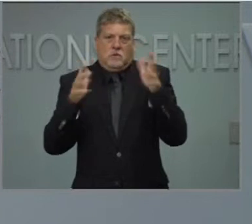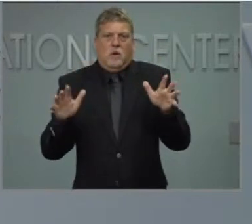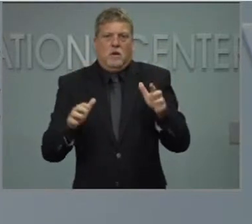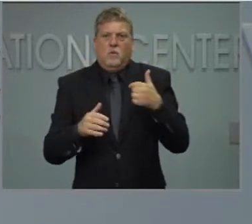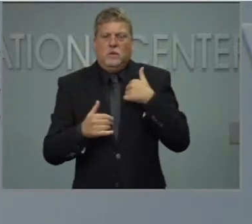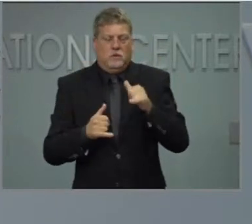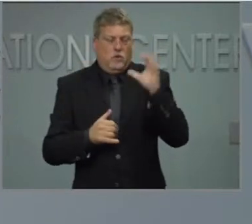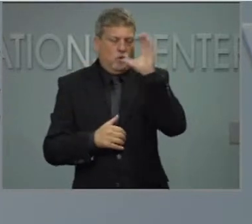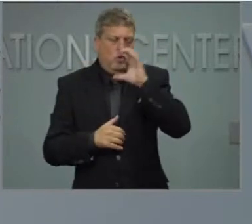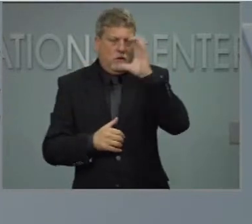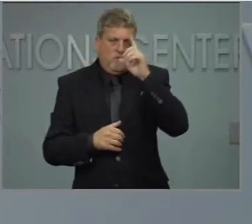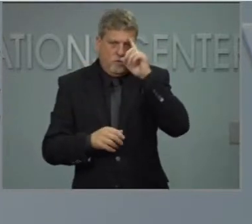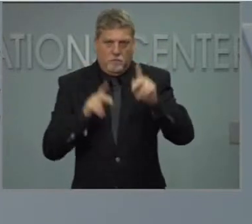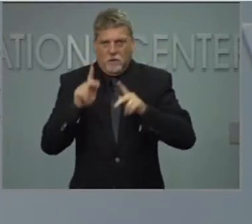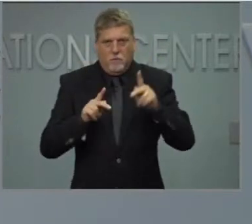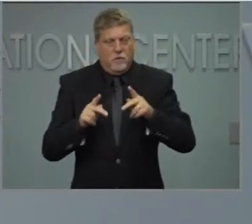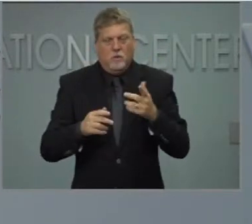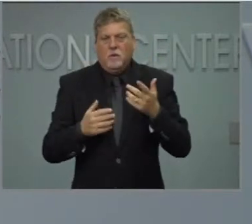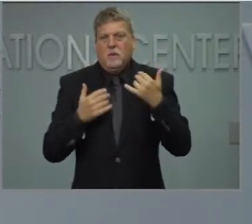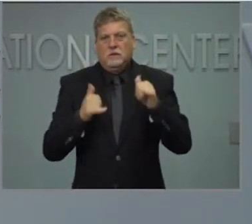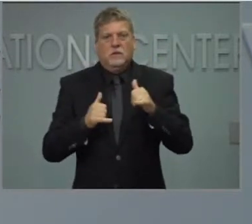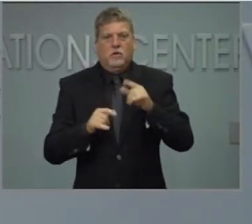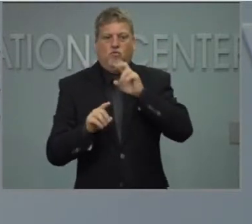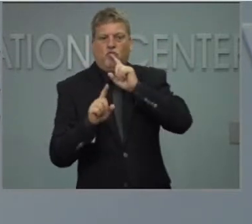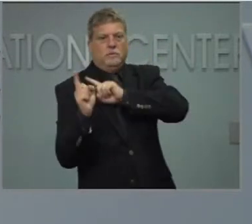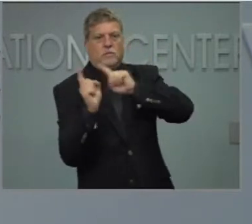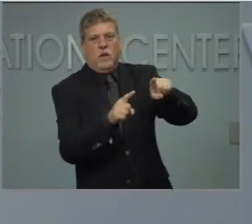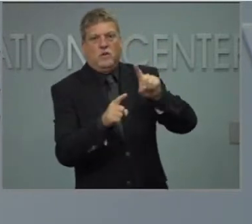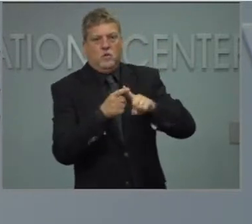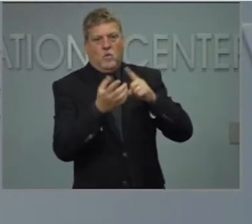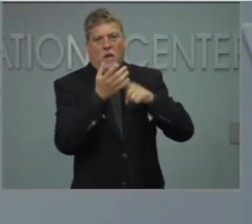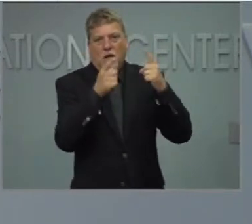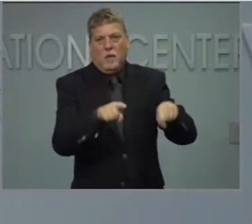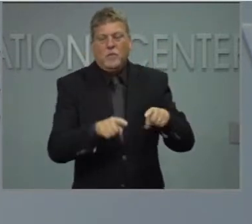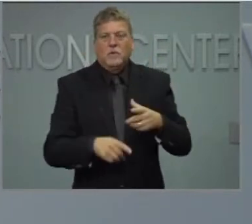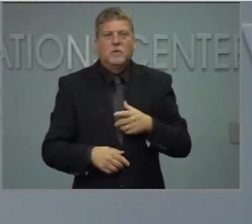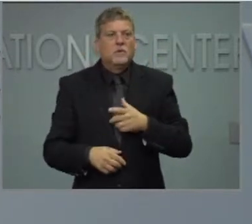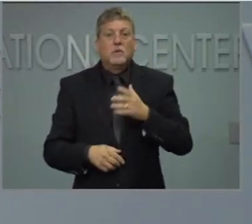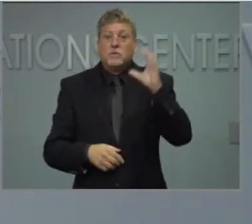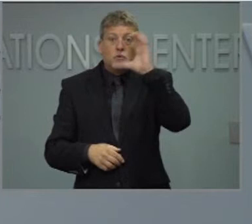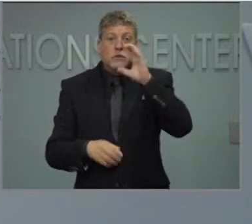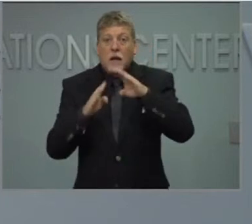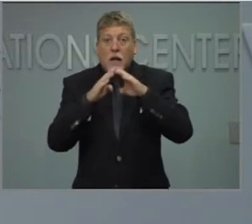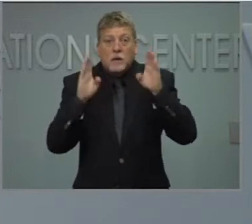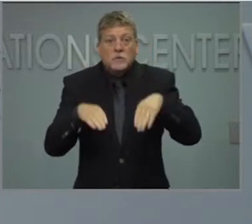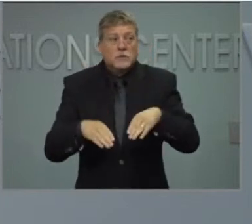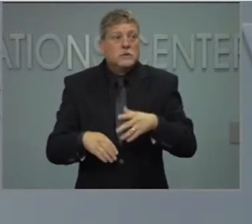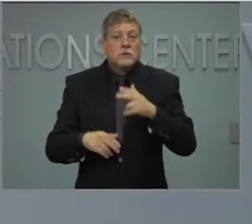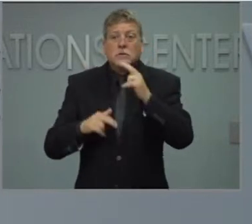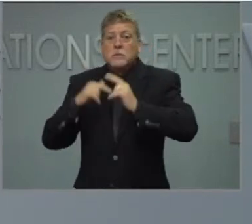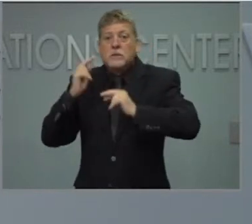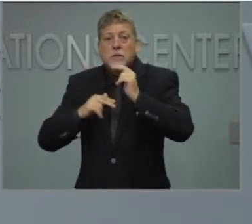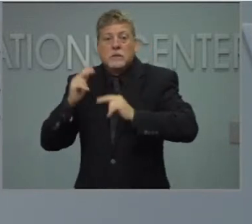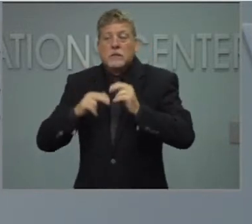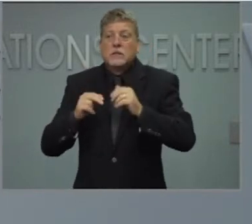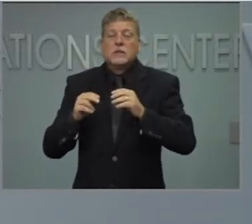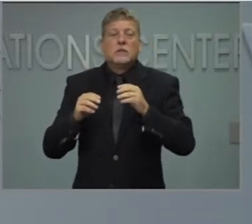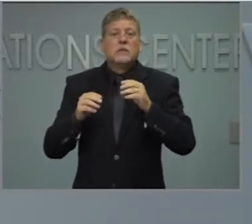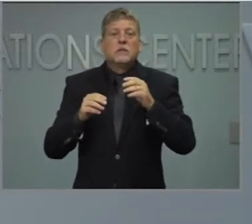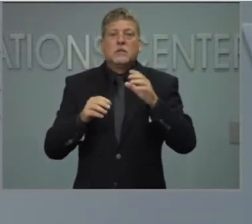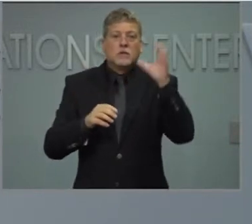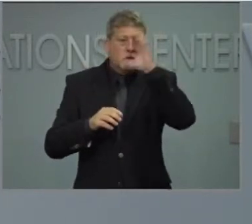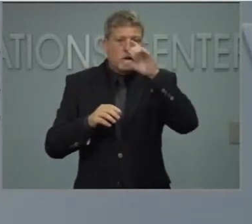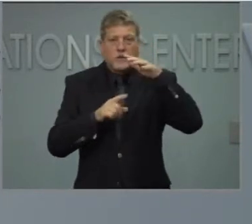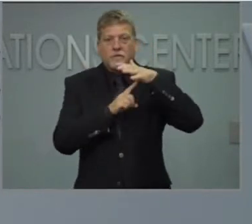mode. They are still searching structures. They are conducting the wide area search. They are continuing